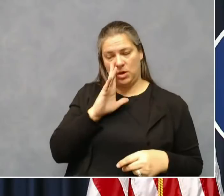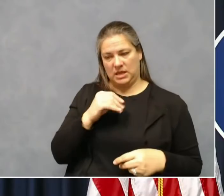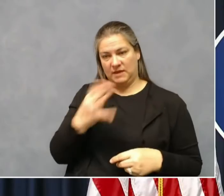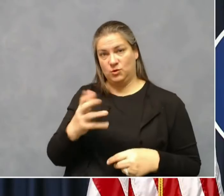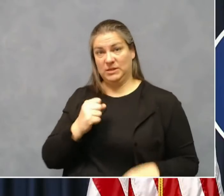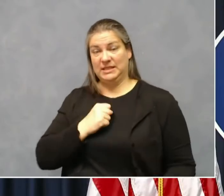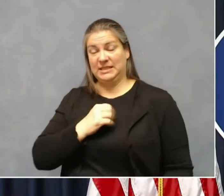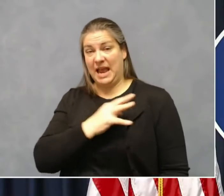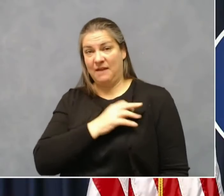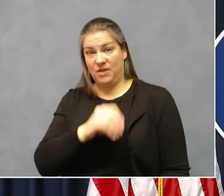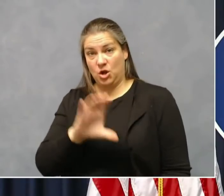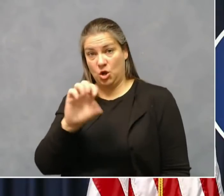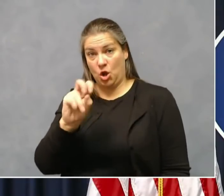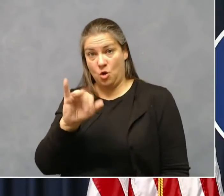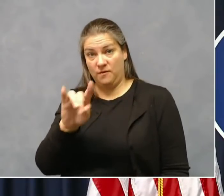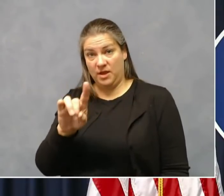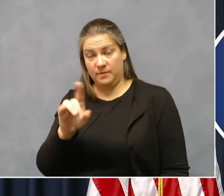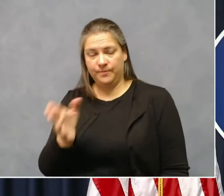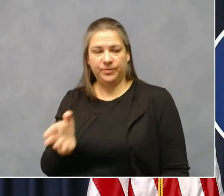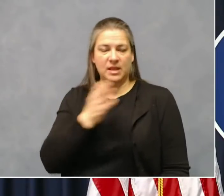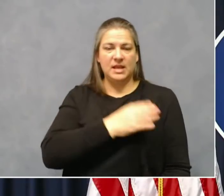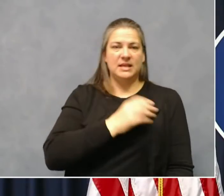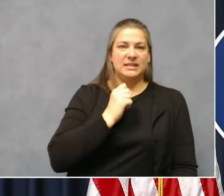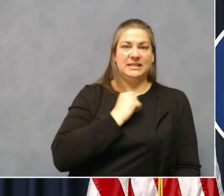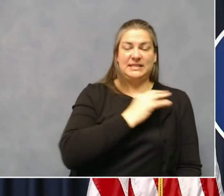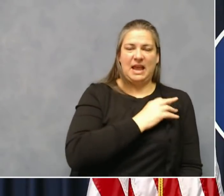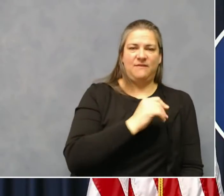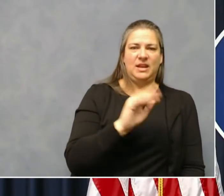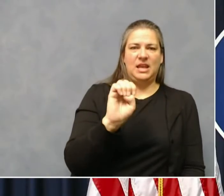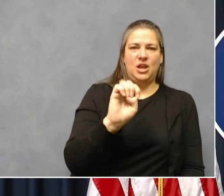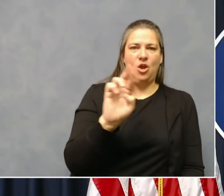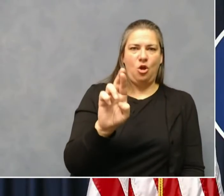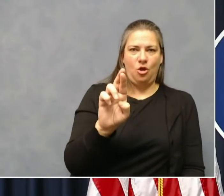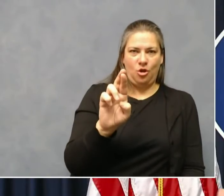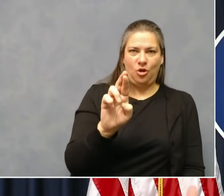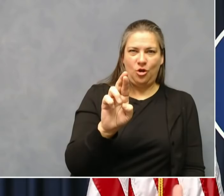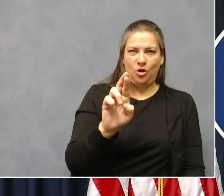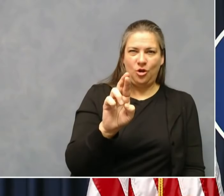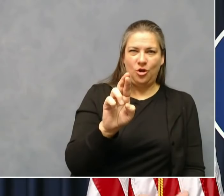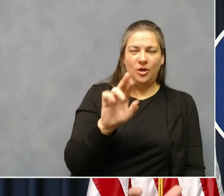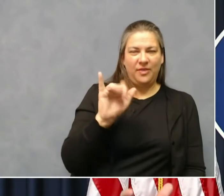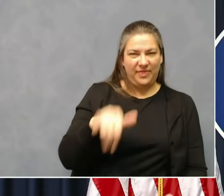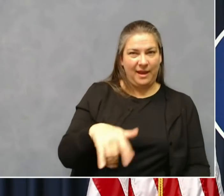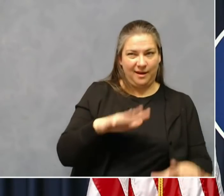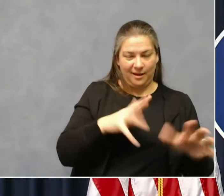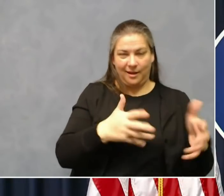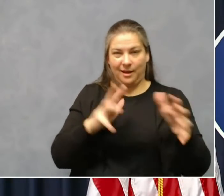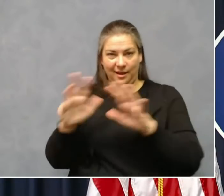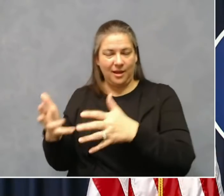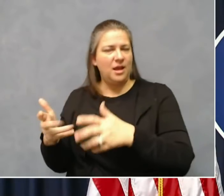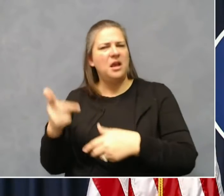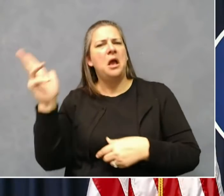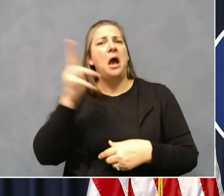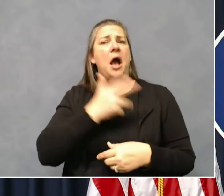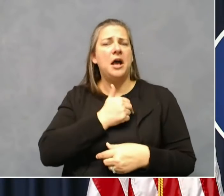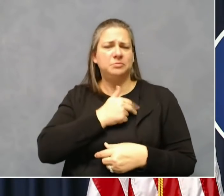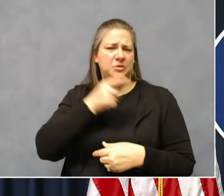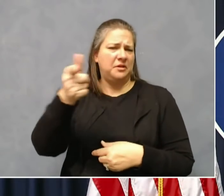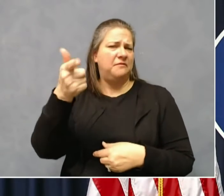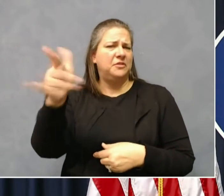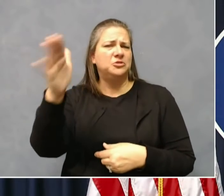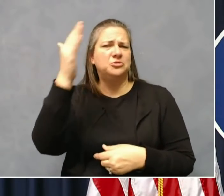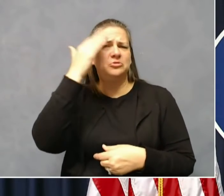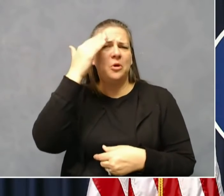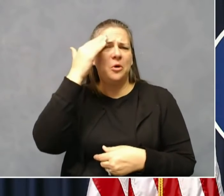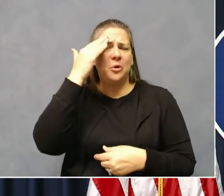staff in the ER. And then they're knowledgeable about which other groups come in contact